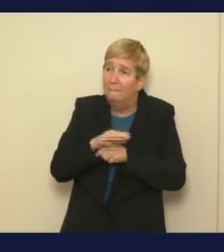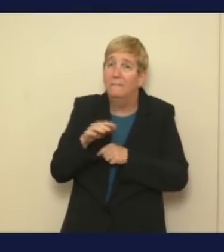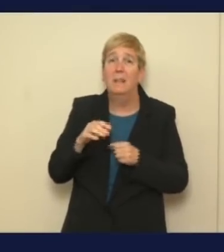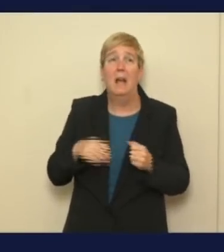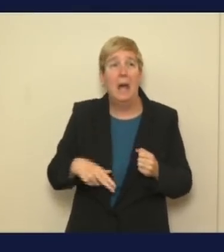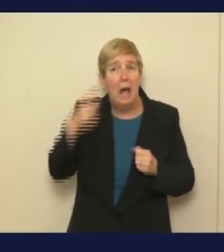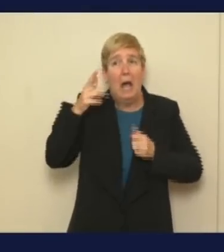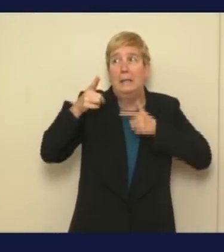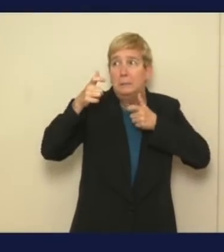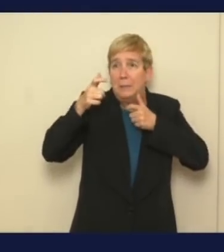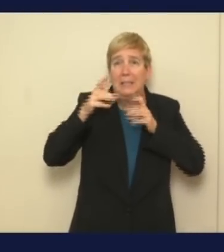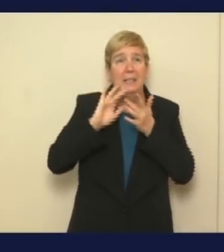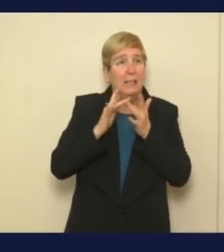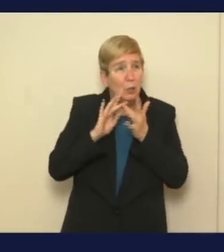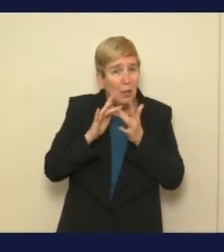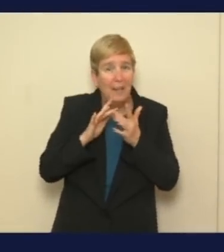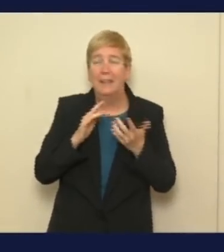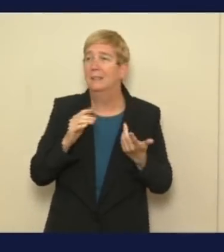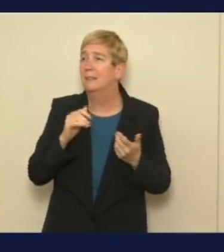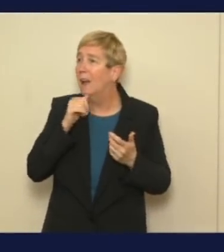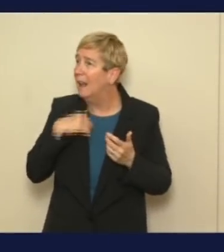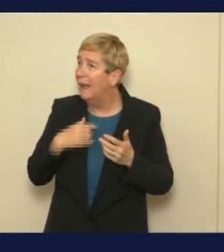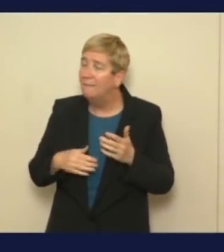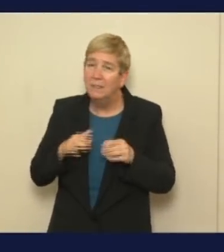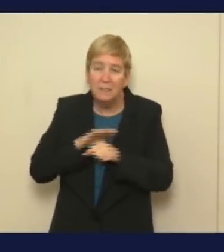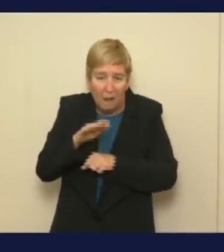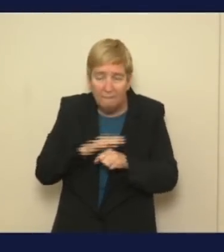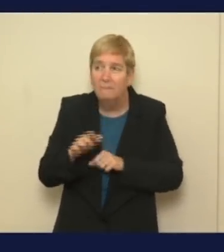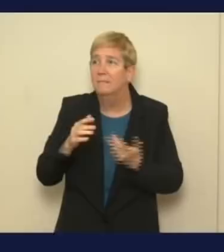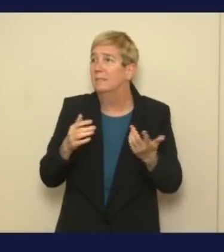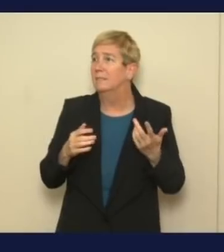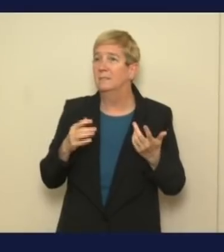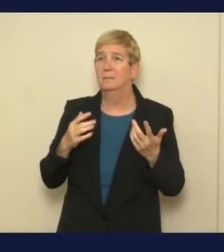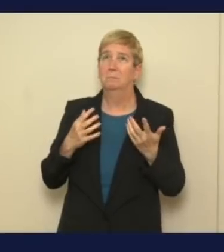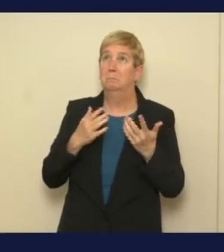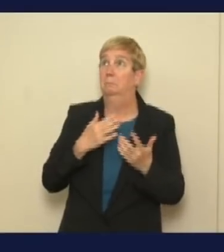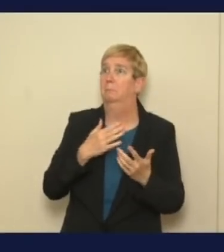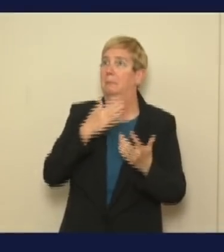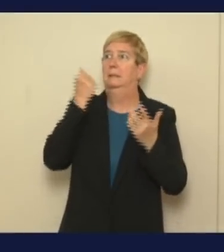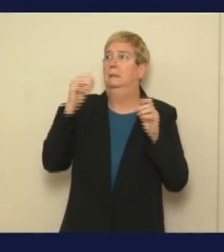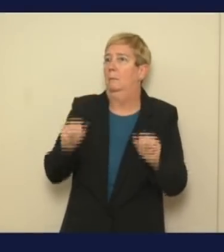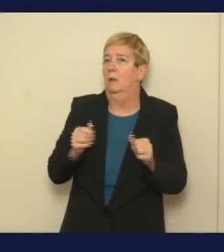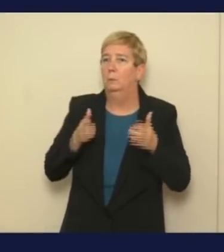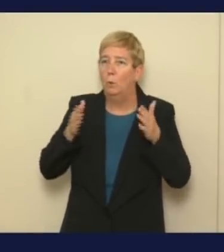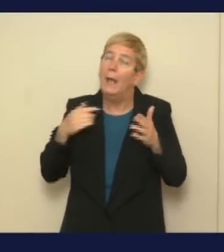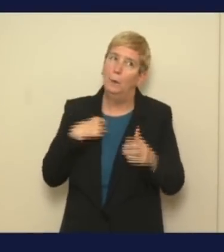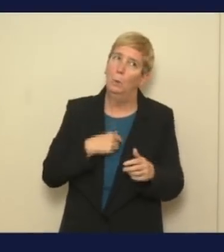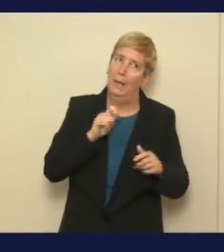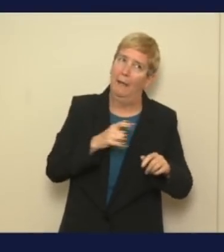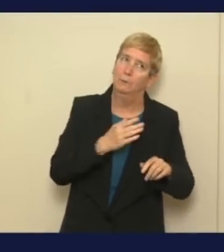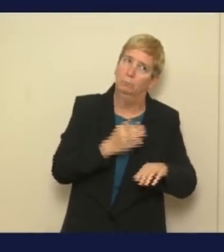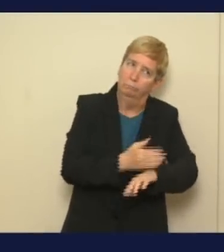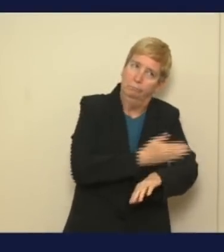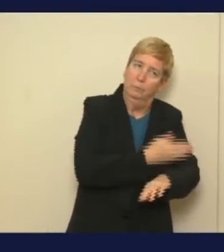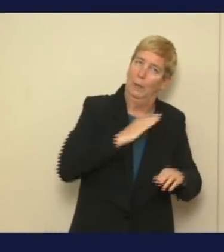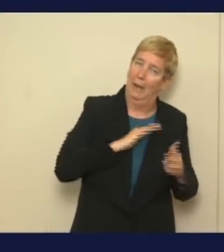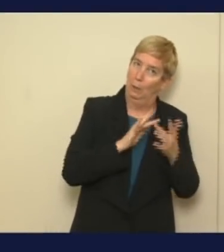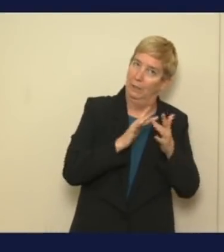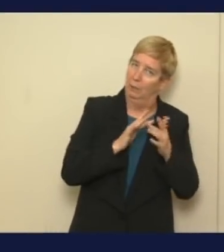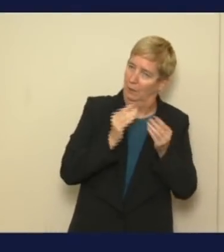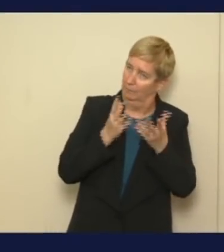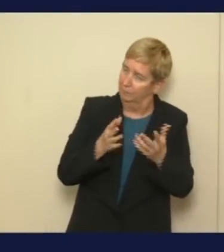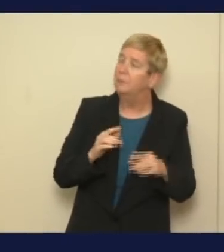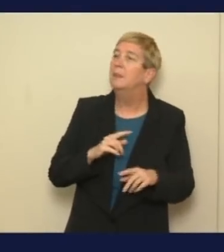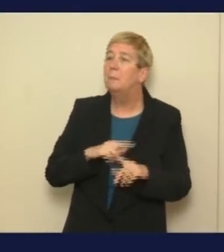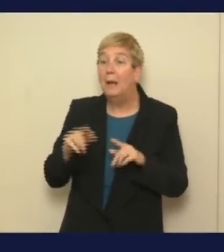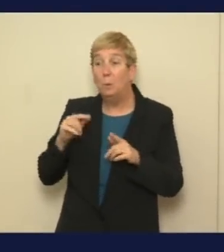the bandwidth to be doing this in the most effective way, which we need to get to in short order. We need to go